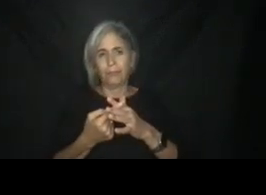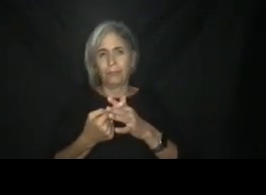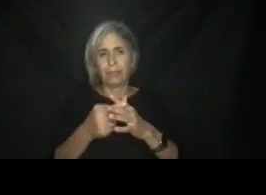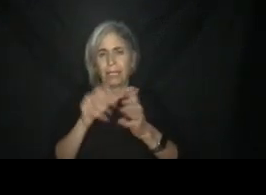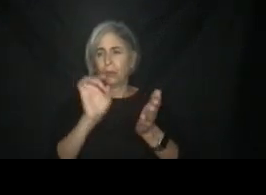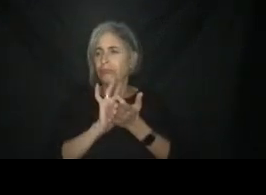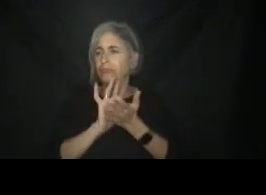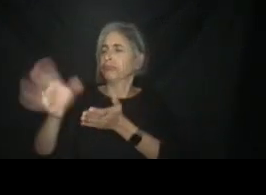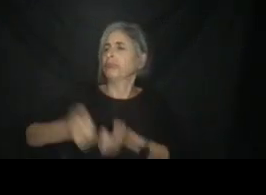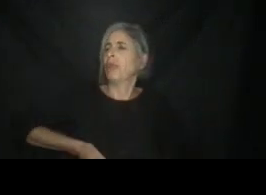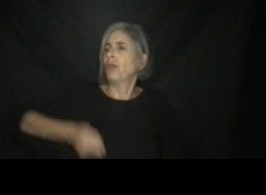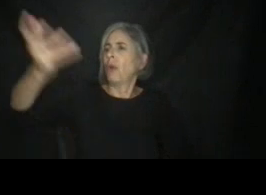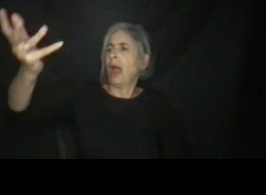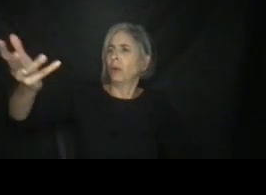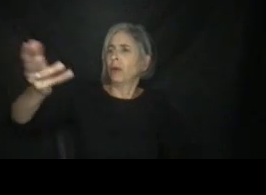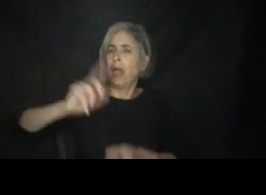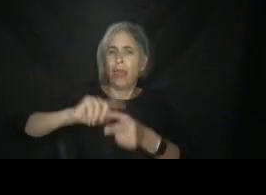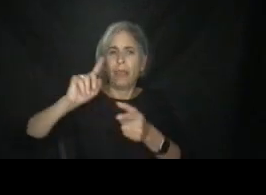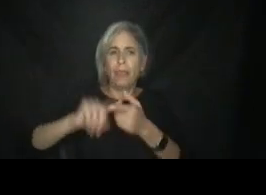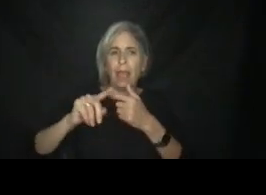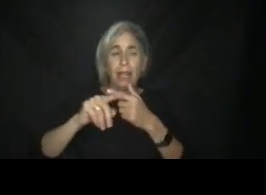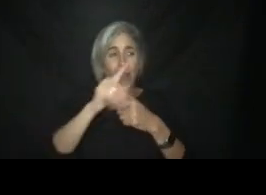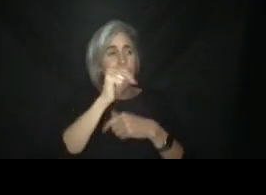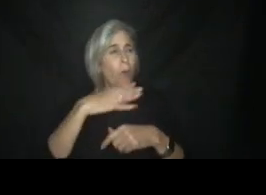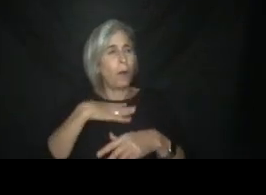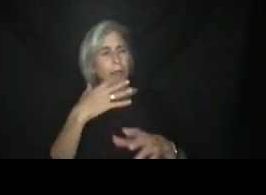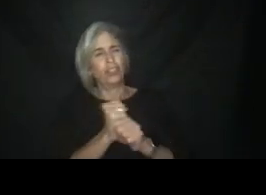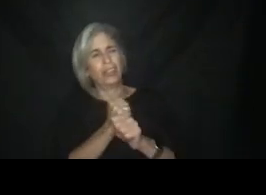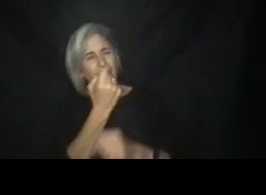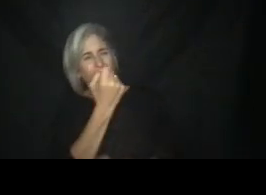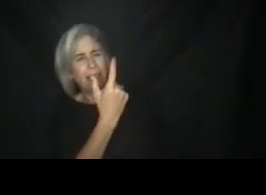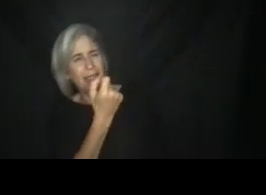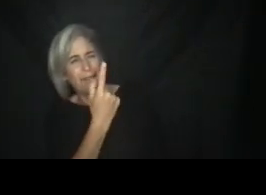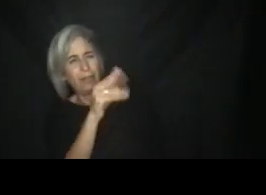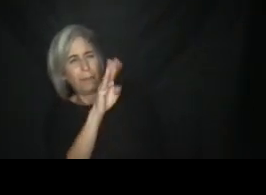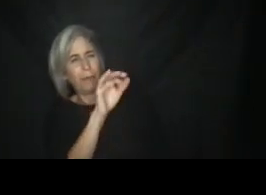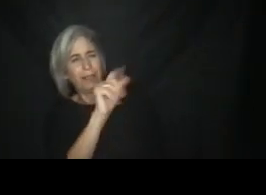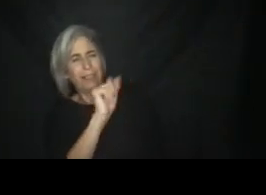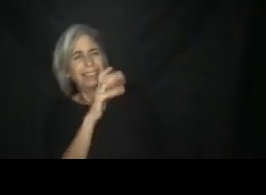out. That lady took 11 bullets and did not receive a dime.